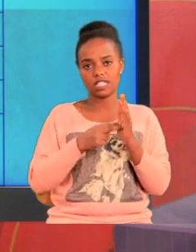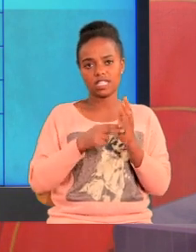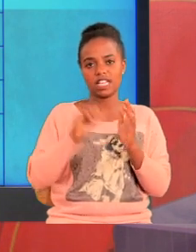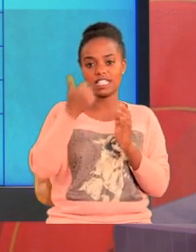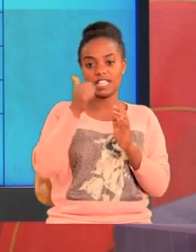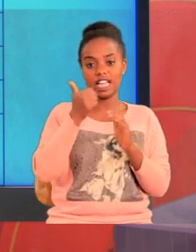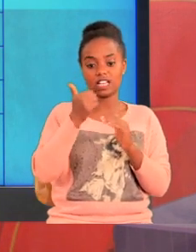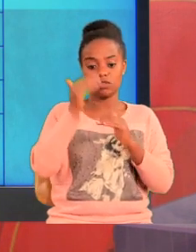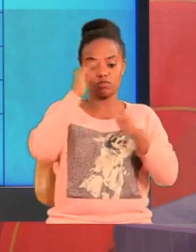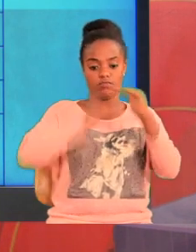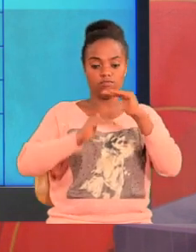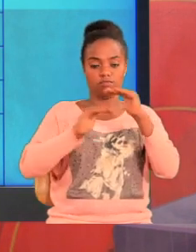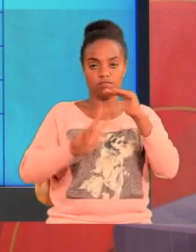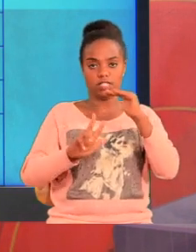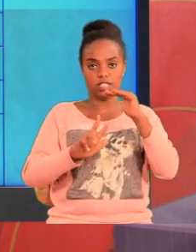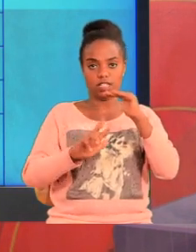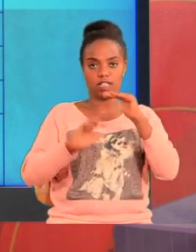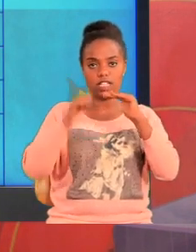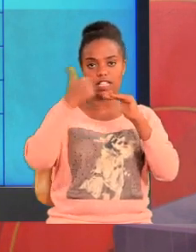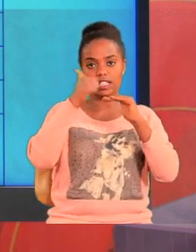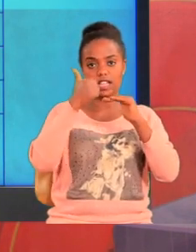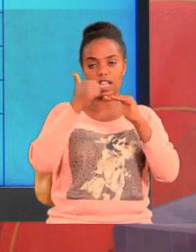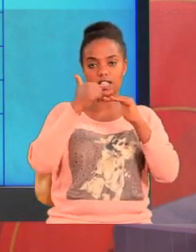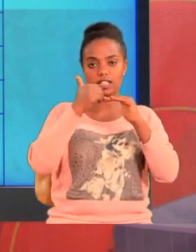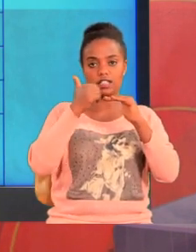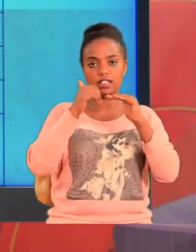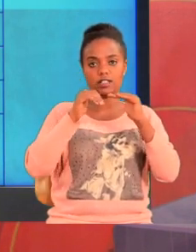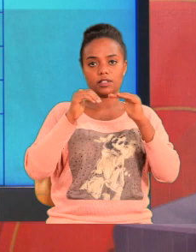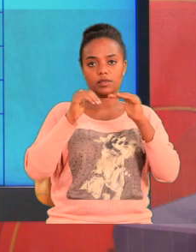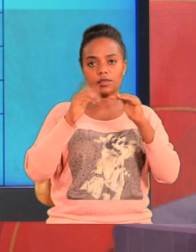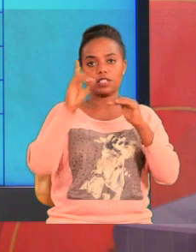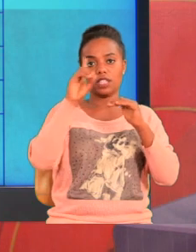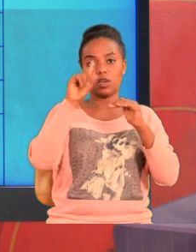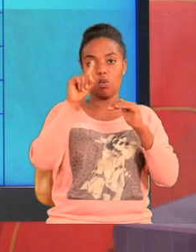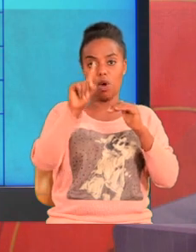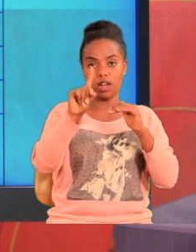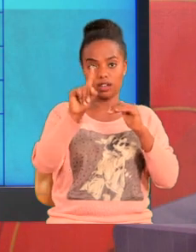3, succeeding class. D2 is this 7. D1 is 3.